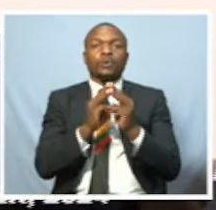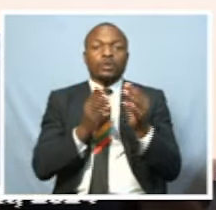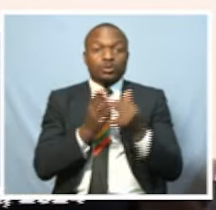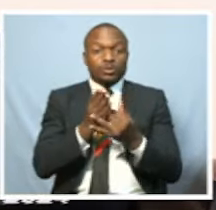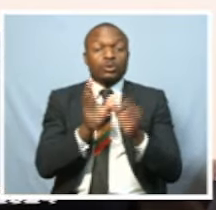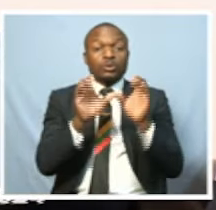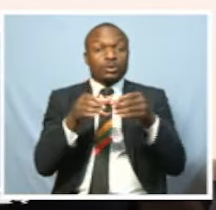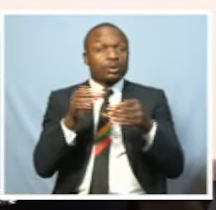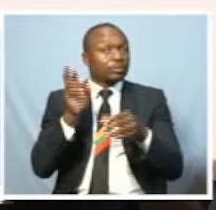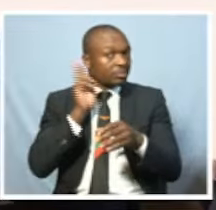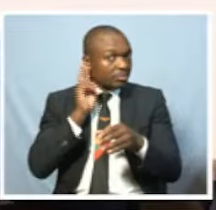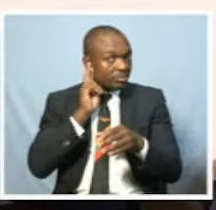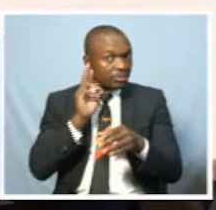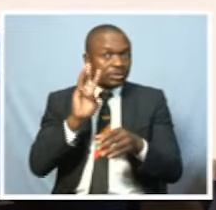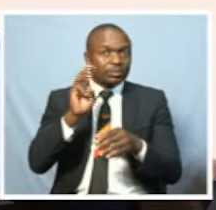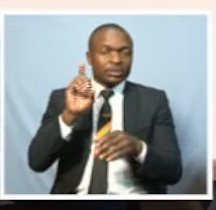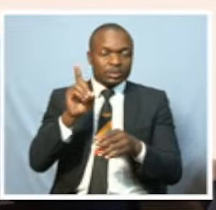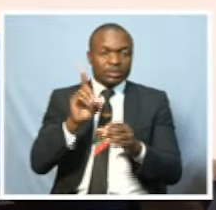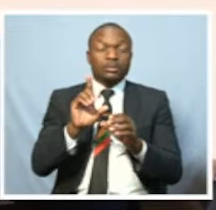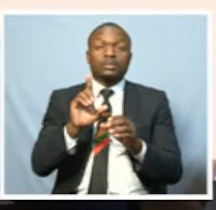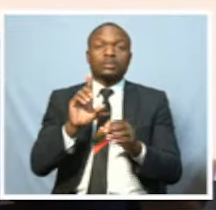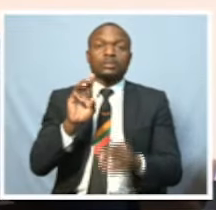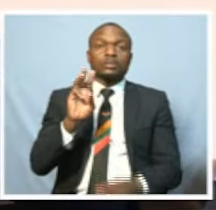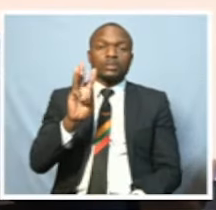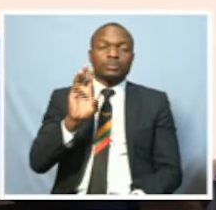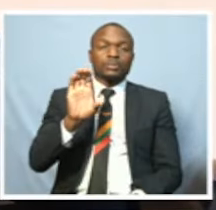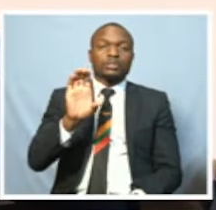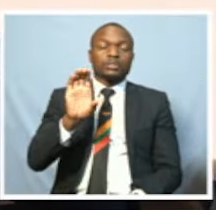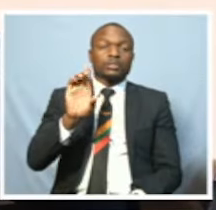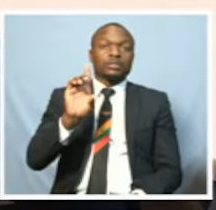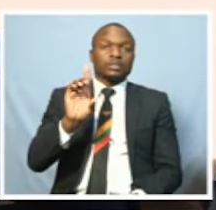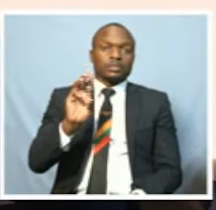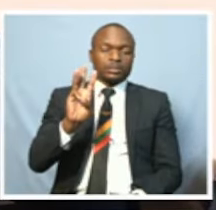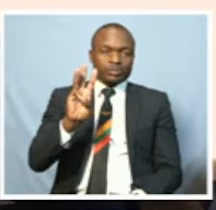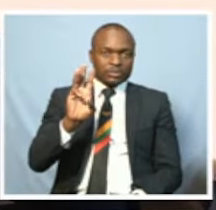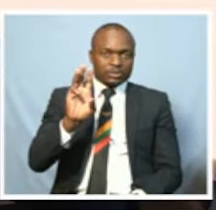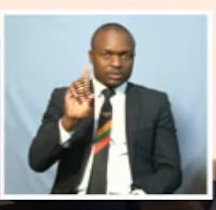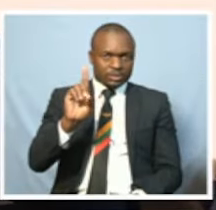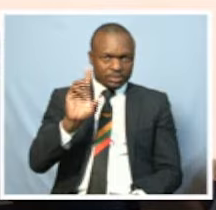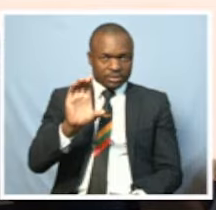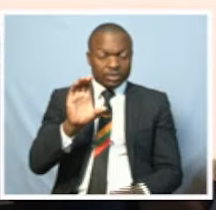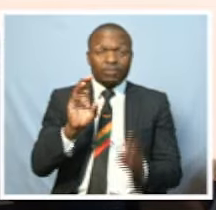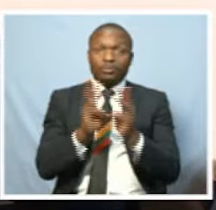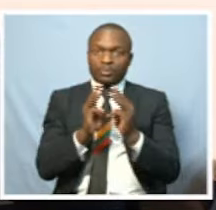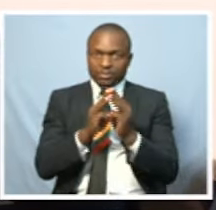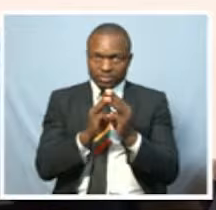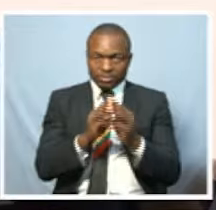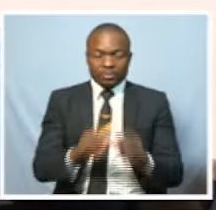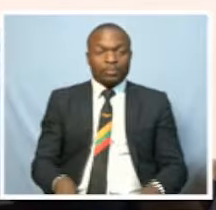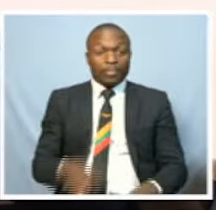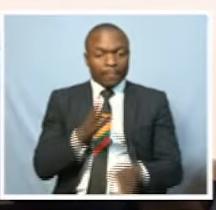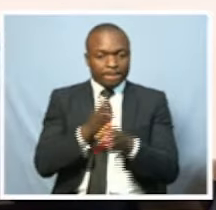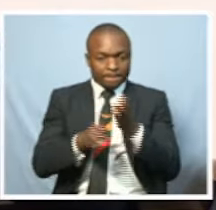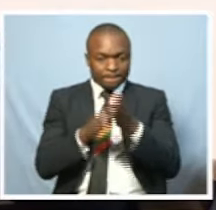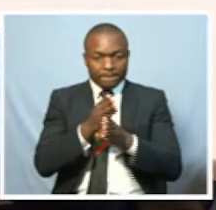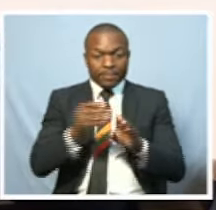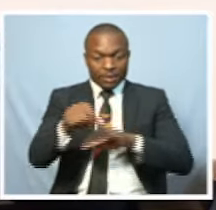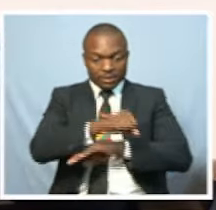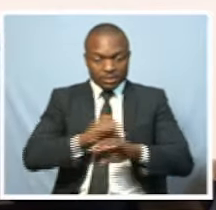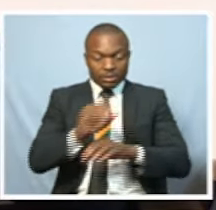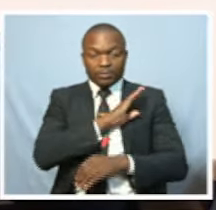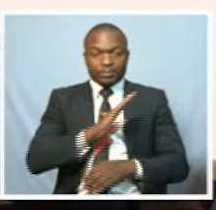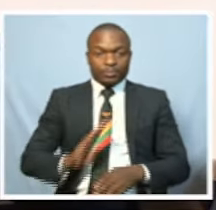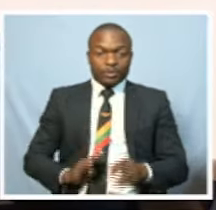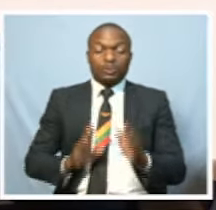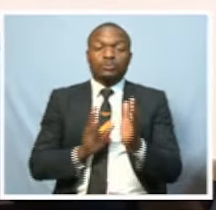radio, WDC meetings, government through Ministry of Education is constructing a secondary boarding